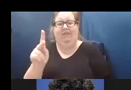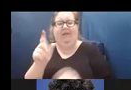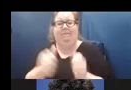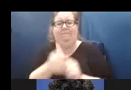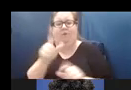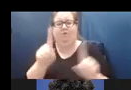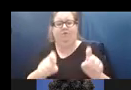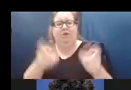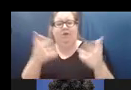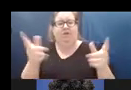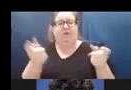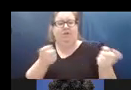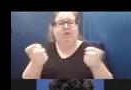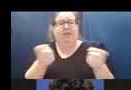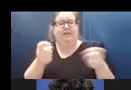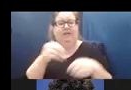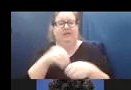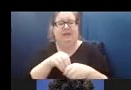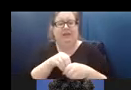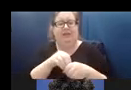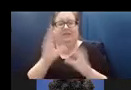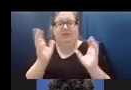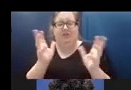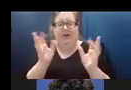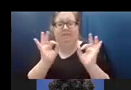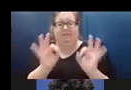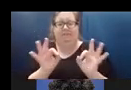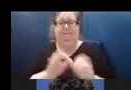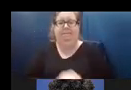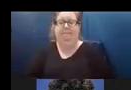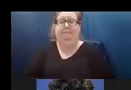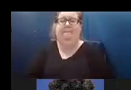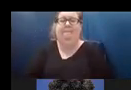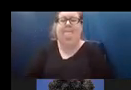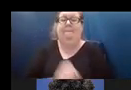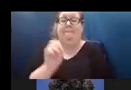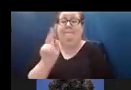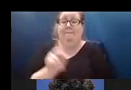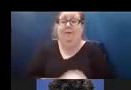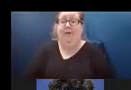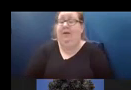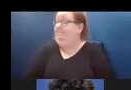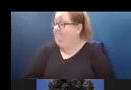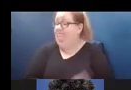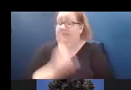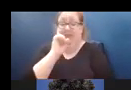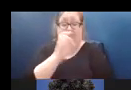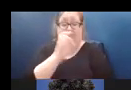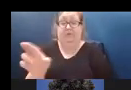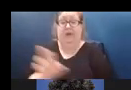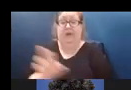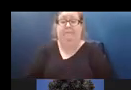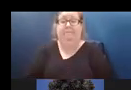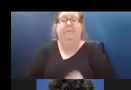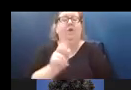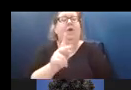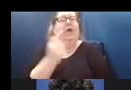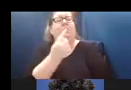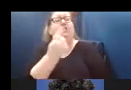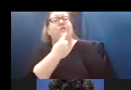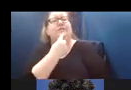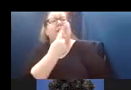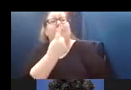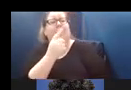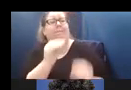addressed in the chat. So, all right, I think we're ready. Oh, go ahead. I was just going to say one other thing. There was